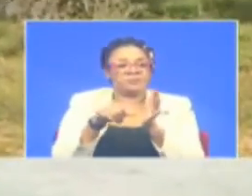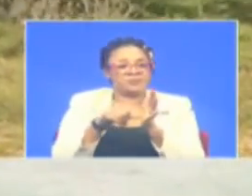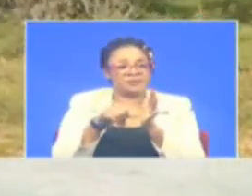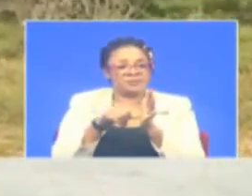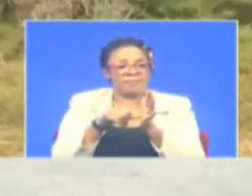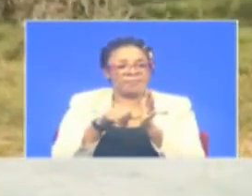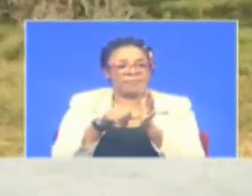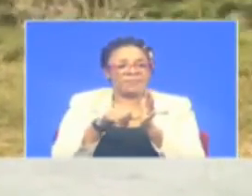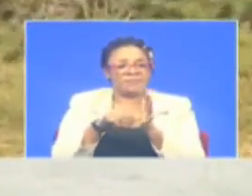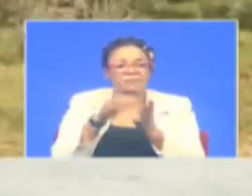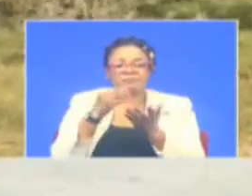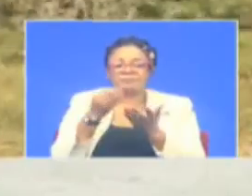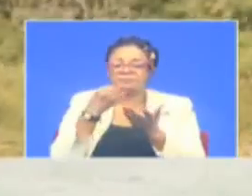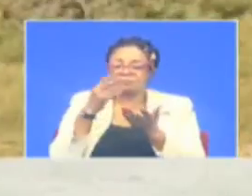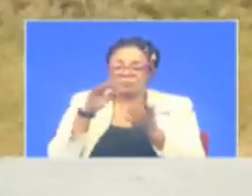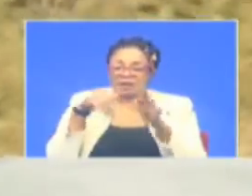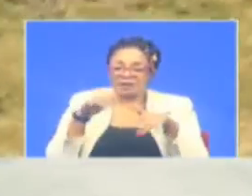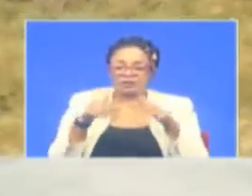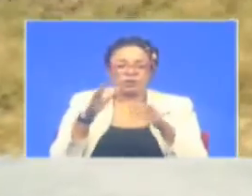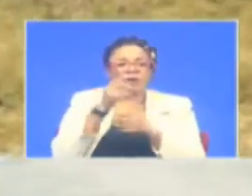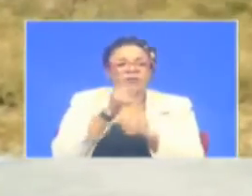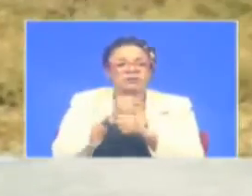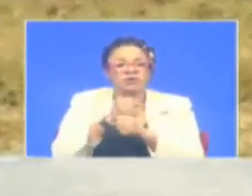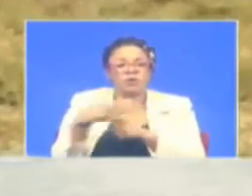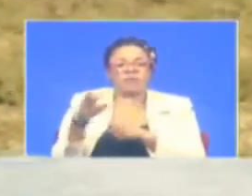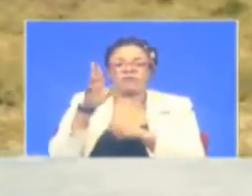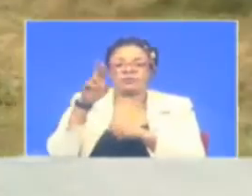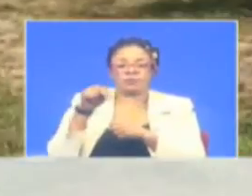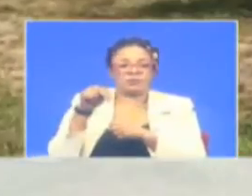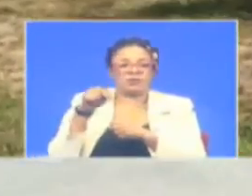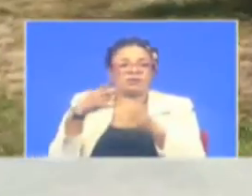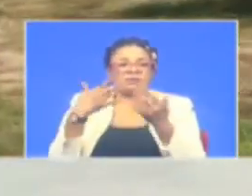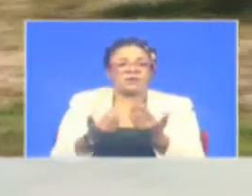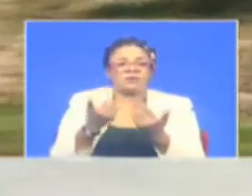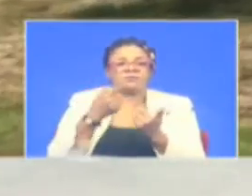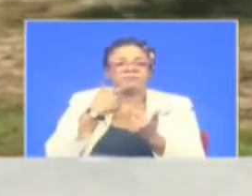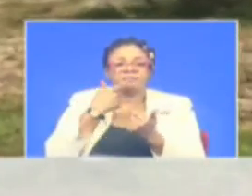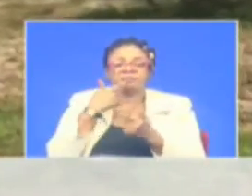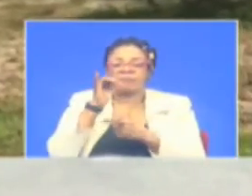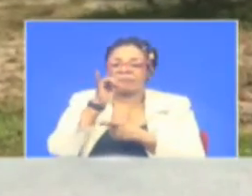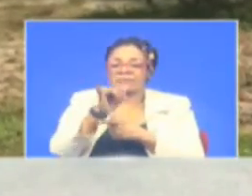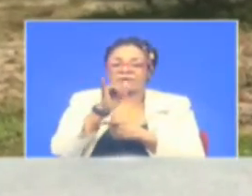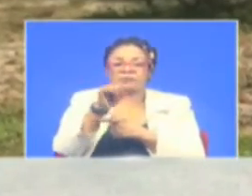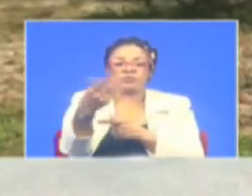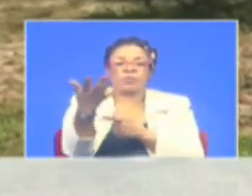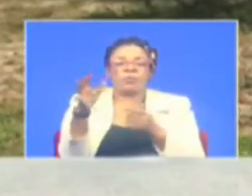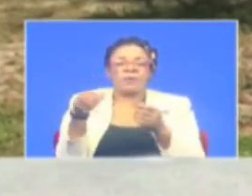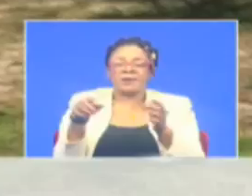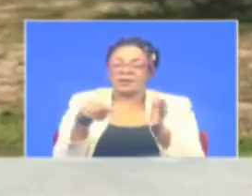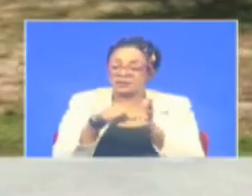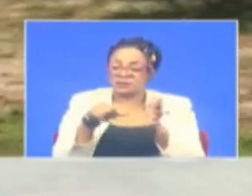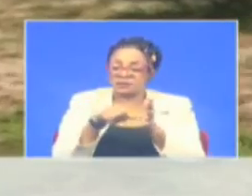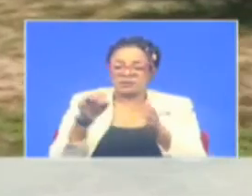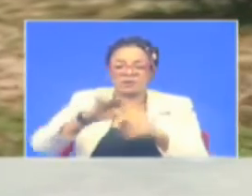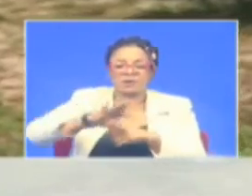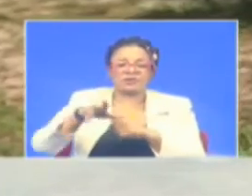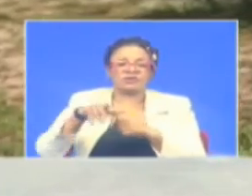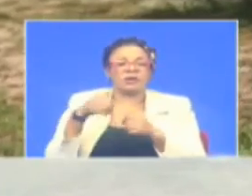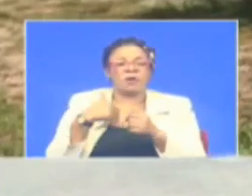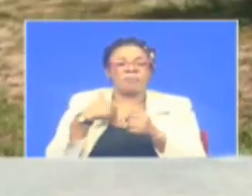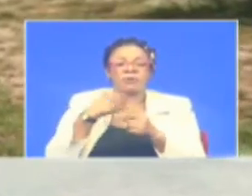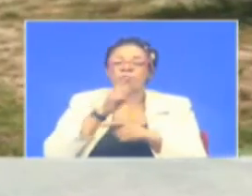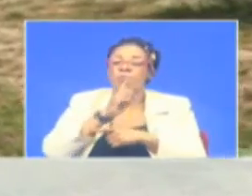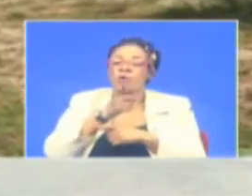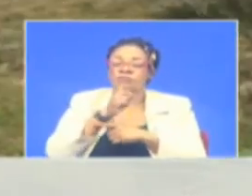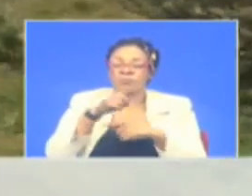Food and Agriculture Organization of the United Nations have stepped in to alleviate the food crisis. Countries have been warned to stay alert